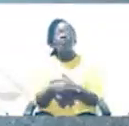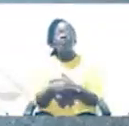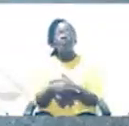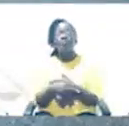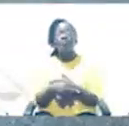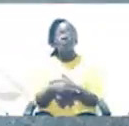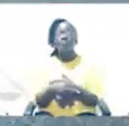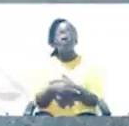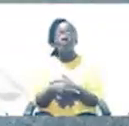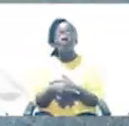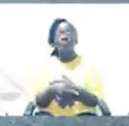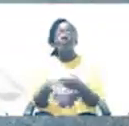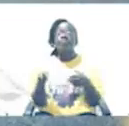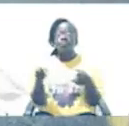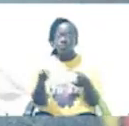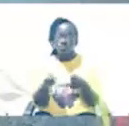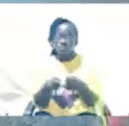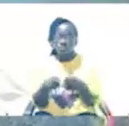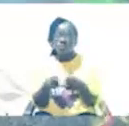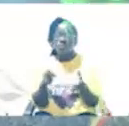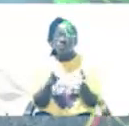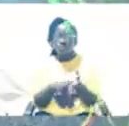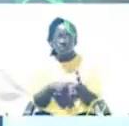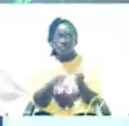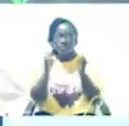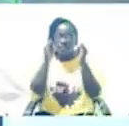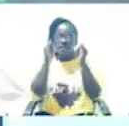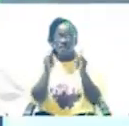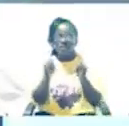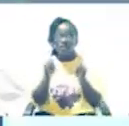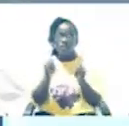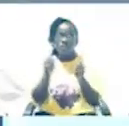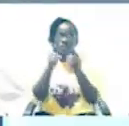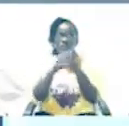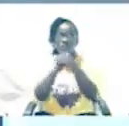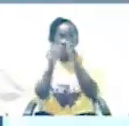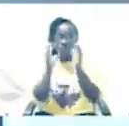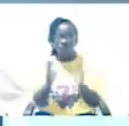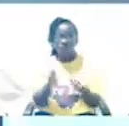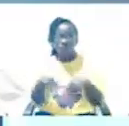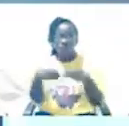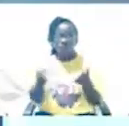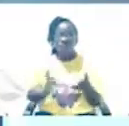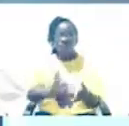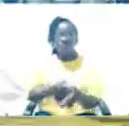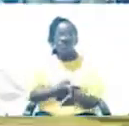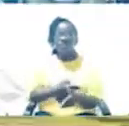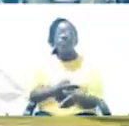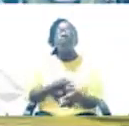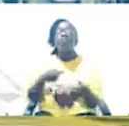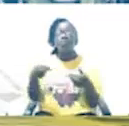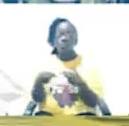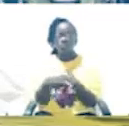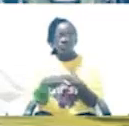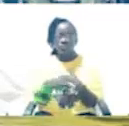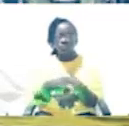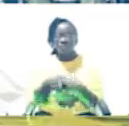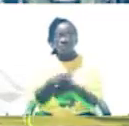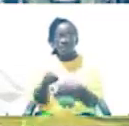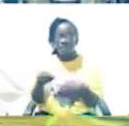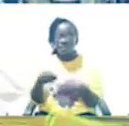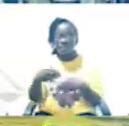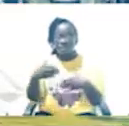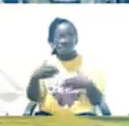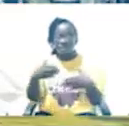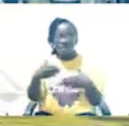So she gave us her room. Enti odene dem my. And behind her house. Na ne dine na chi. At the gods